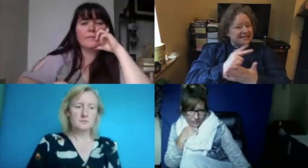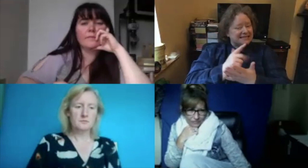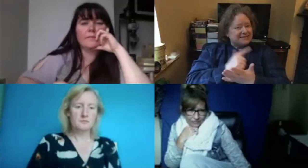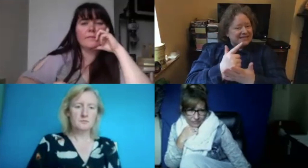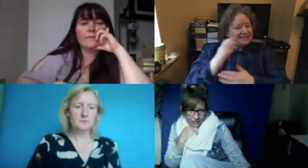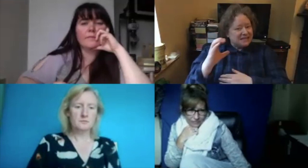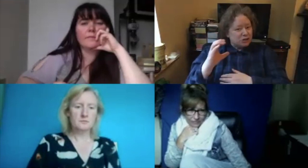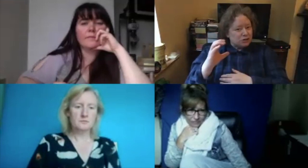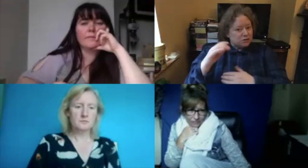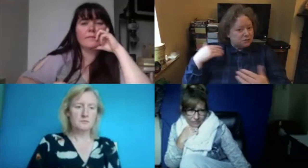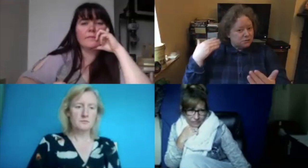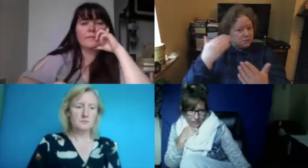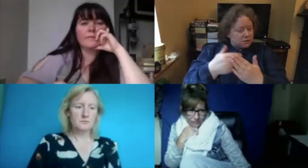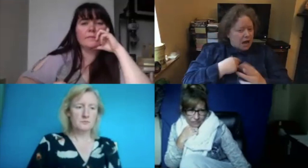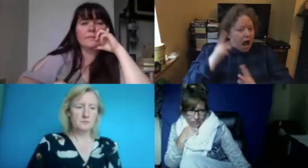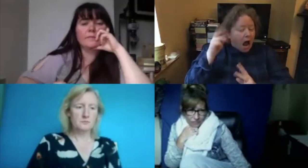Yeah.